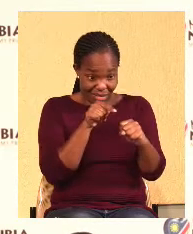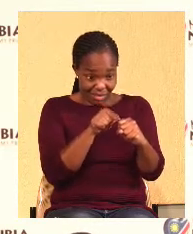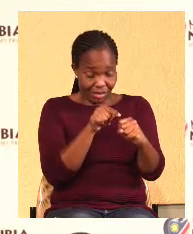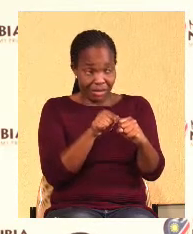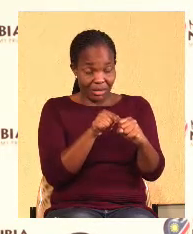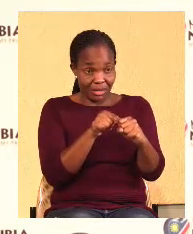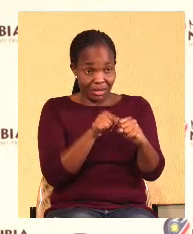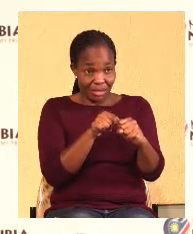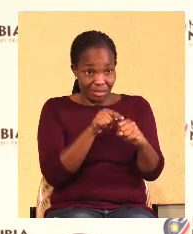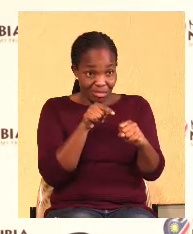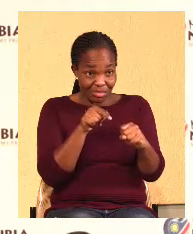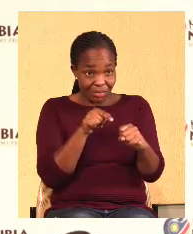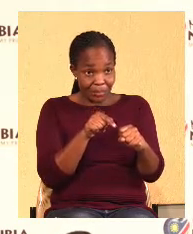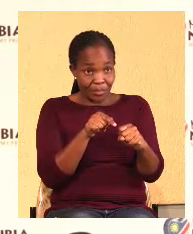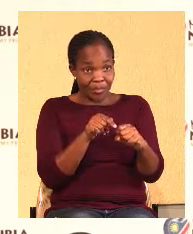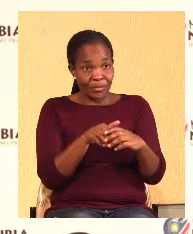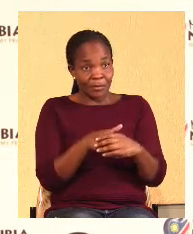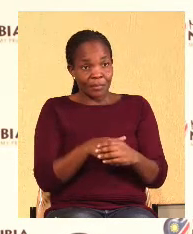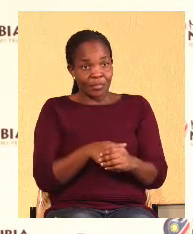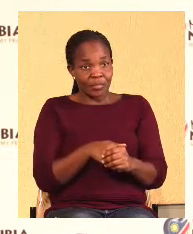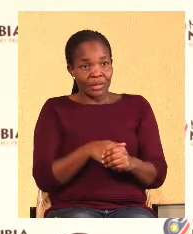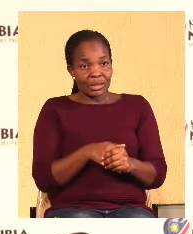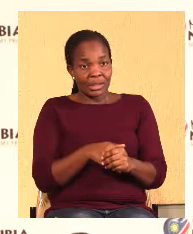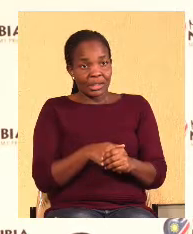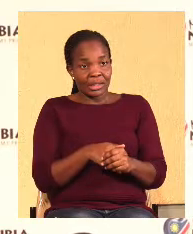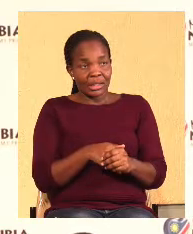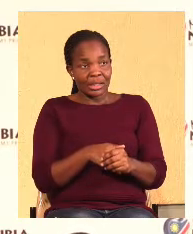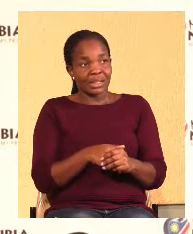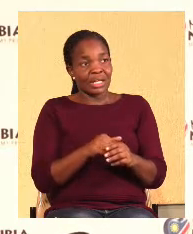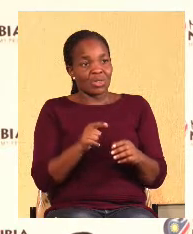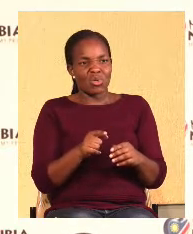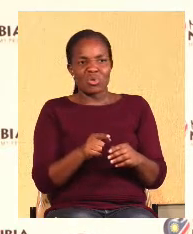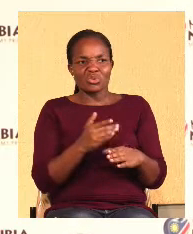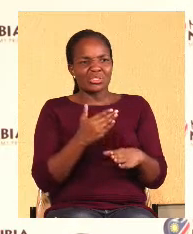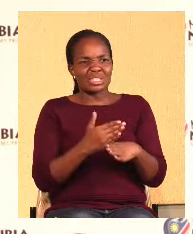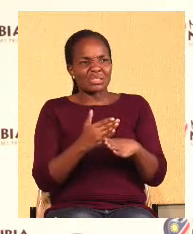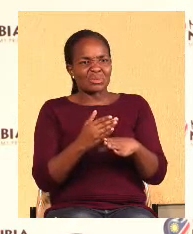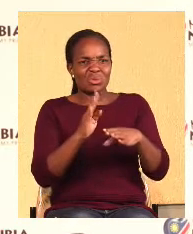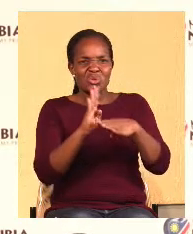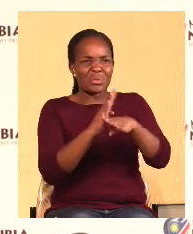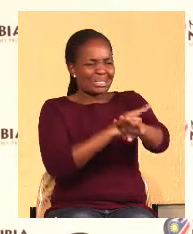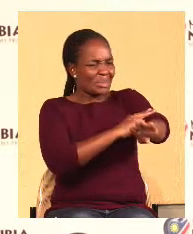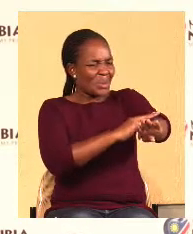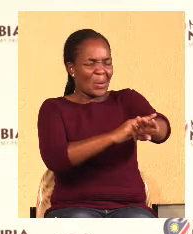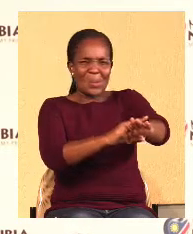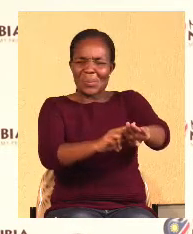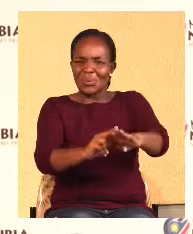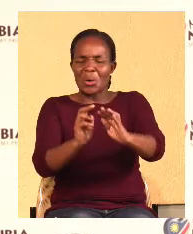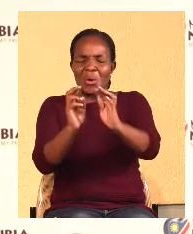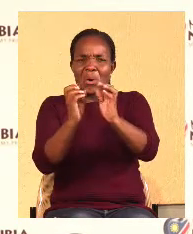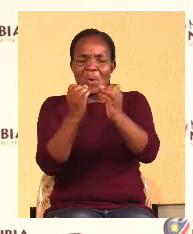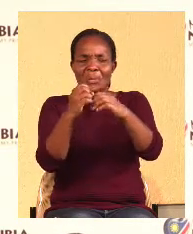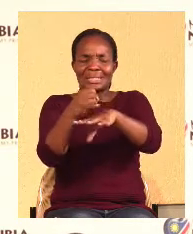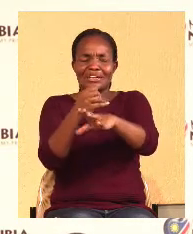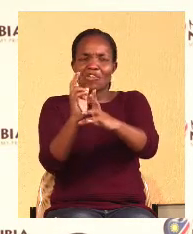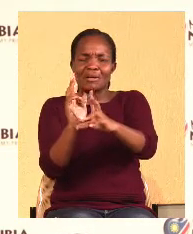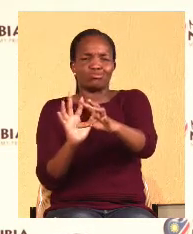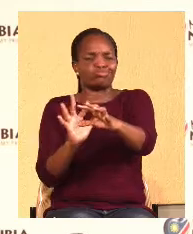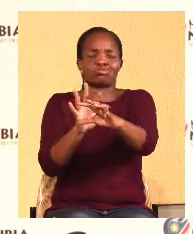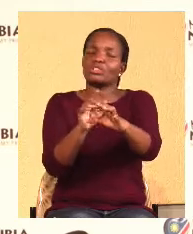with, we should also try to minimize our activities going through those busy routes or busy spots, so that we